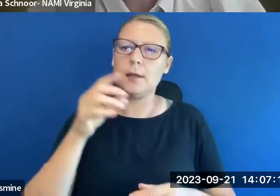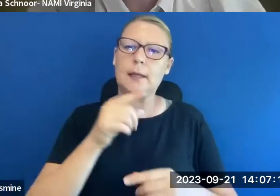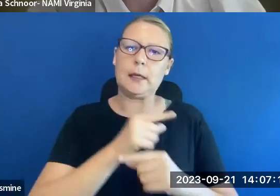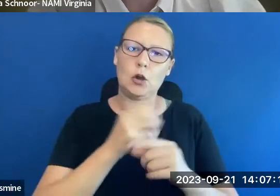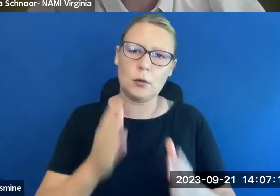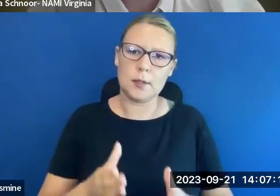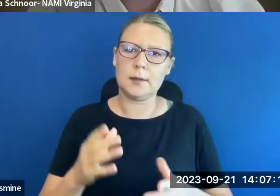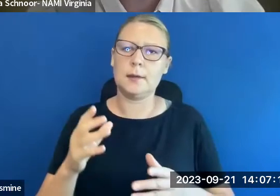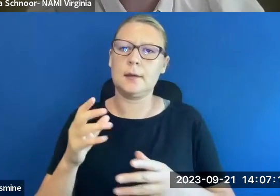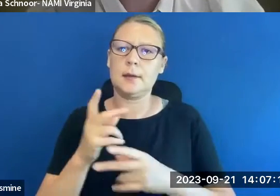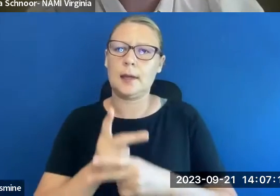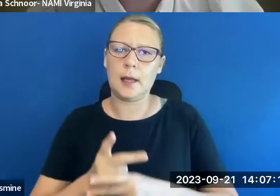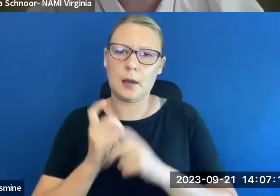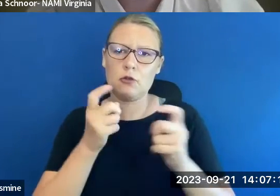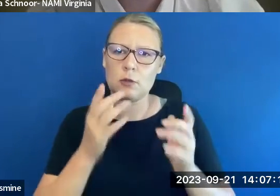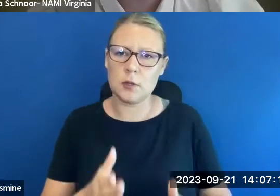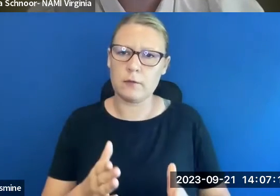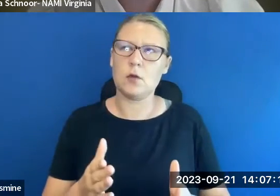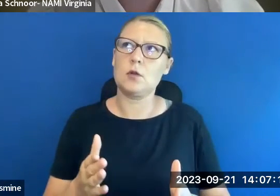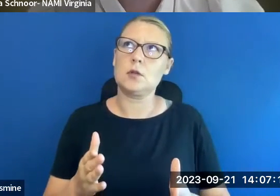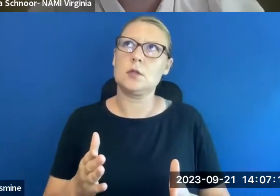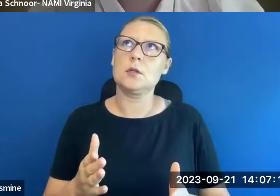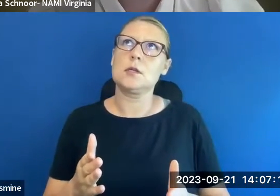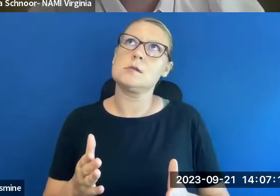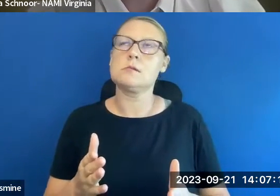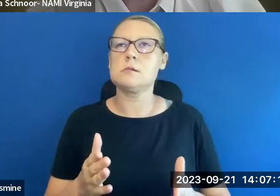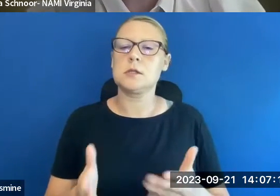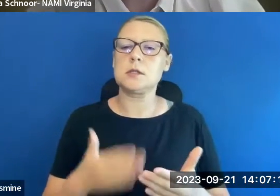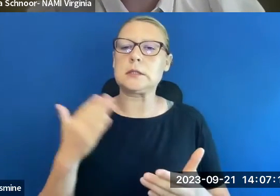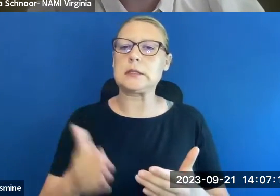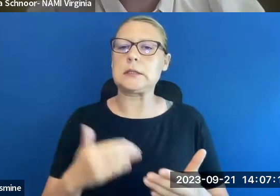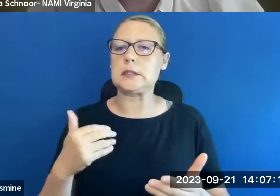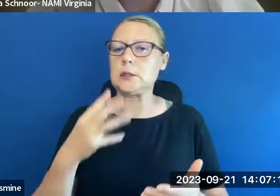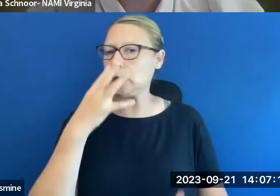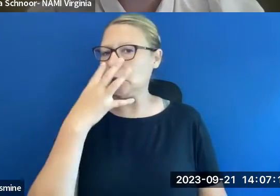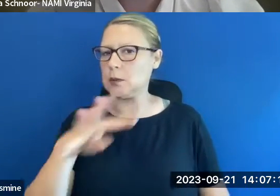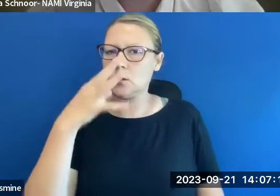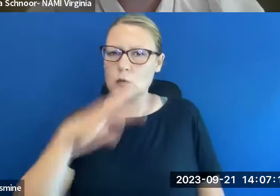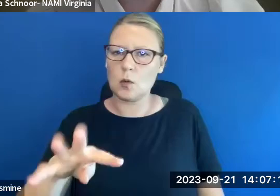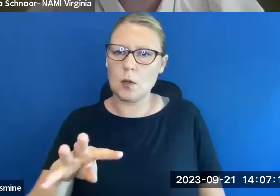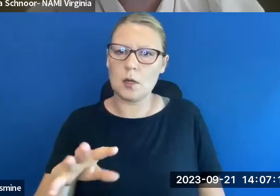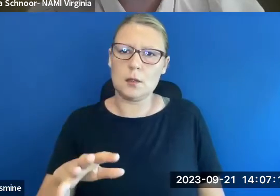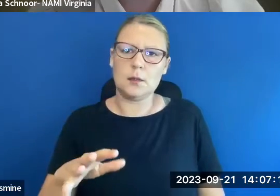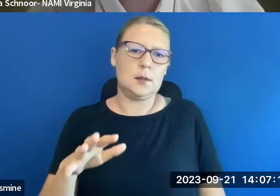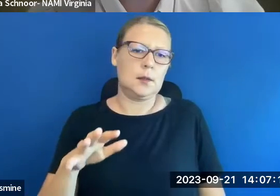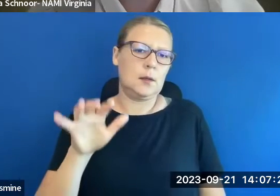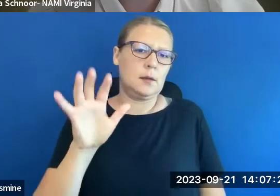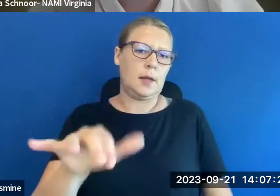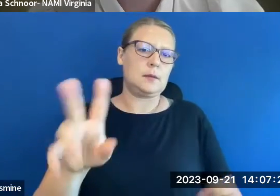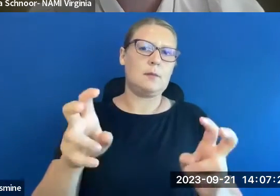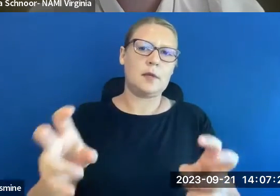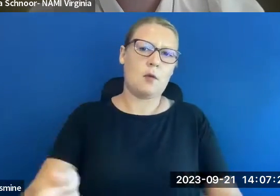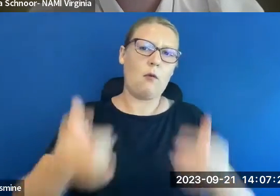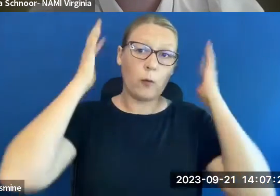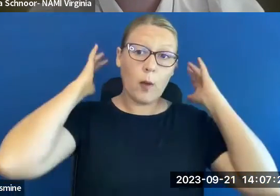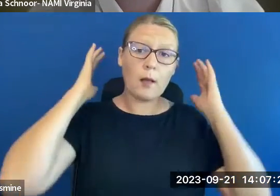it can be easy to not want to acknowledge these things because of how scary and overwhelming they can be. And